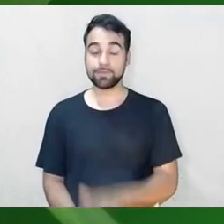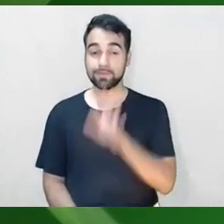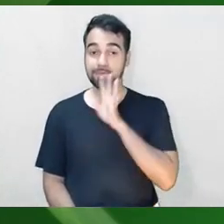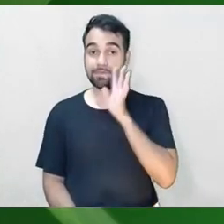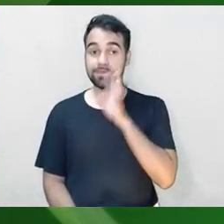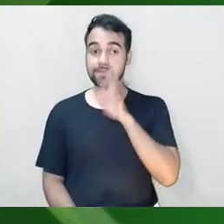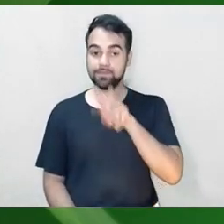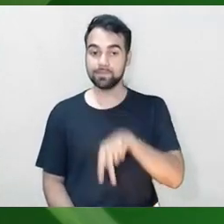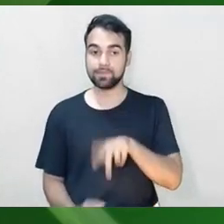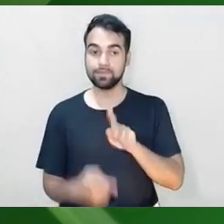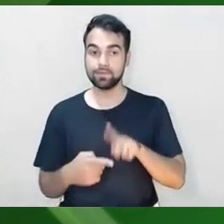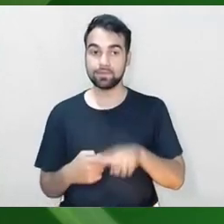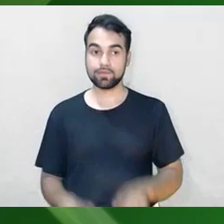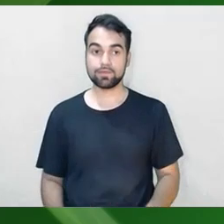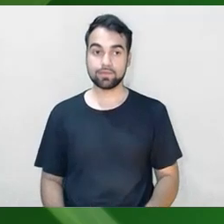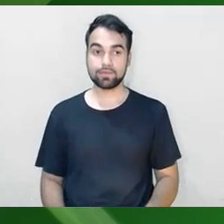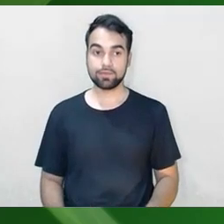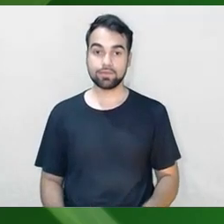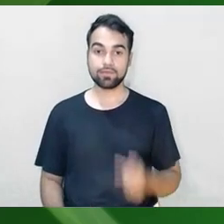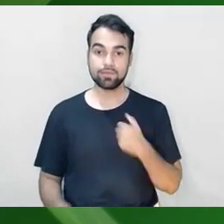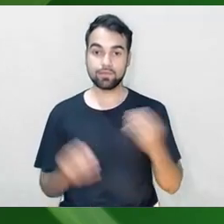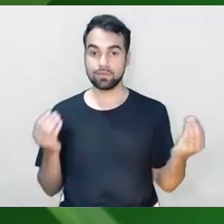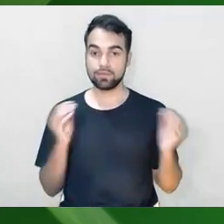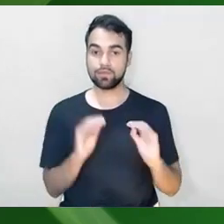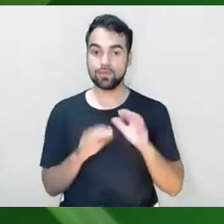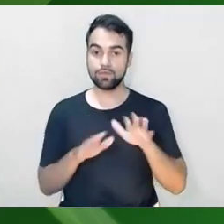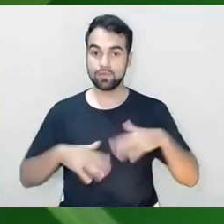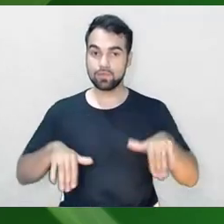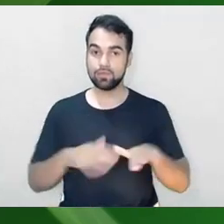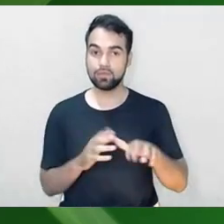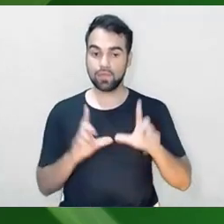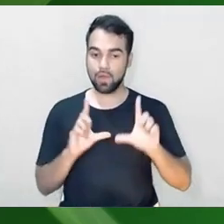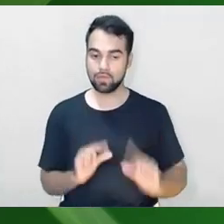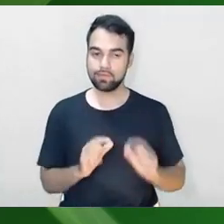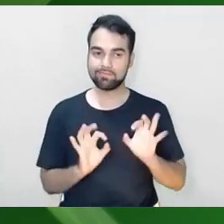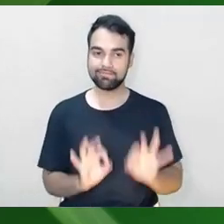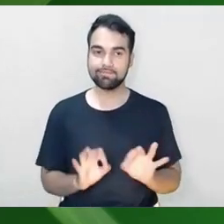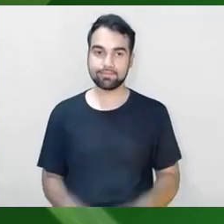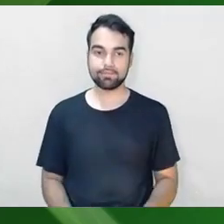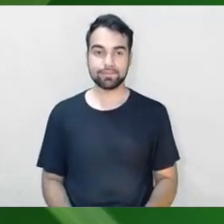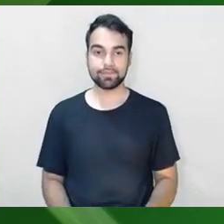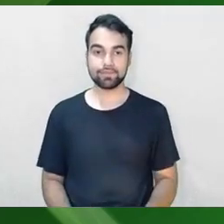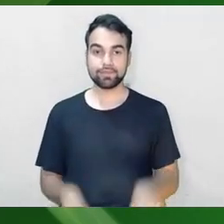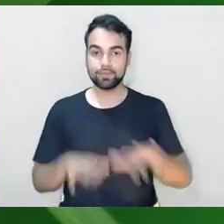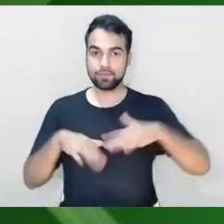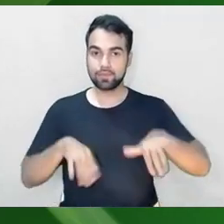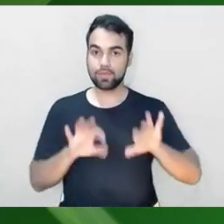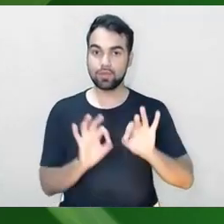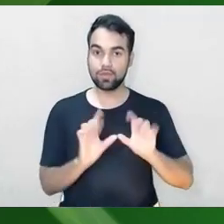it's nice, in this point, I have placed there all these reductions. All